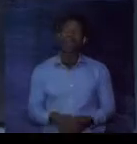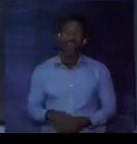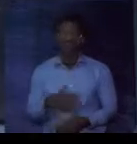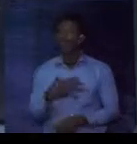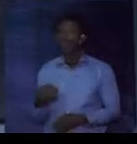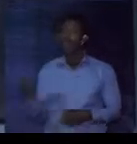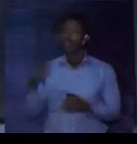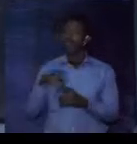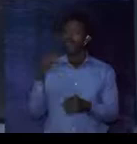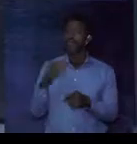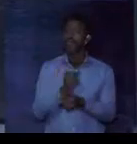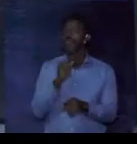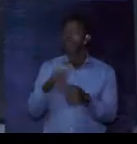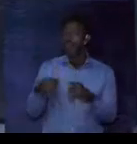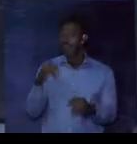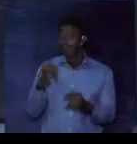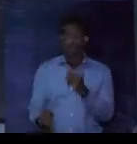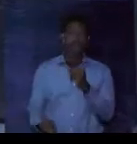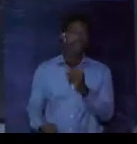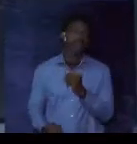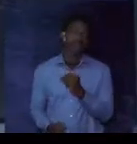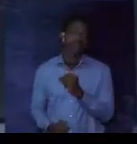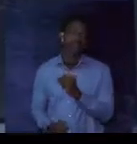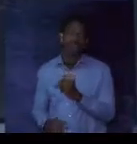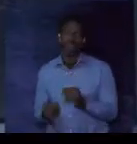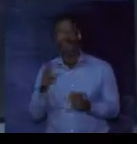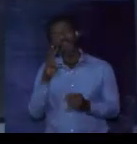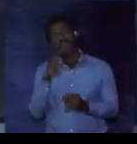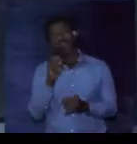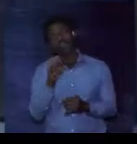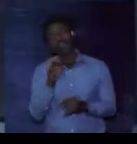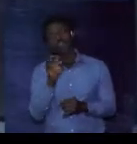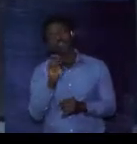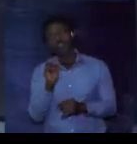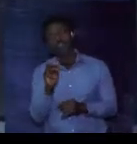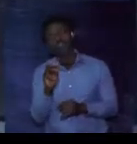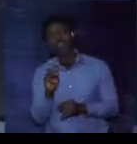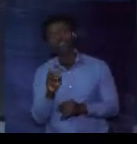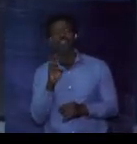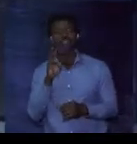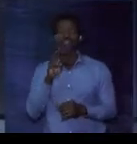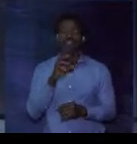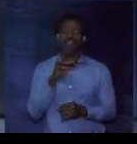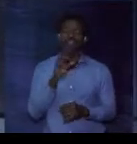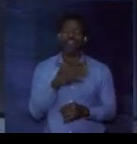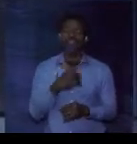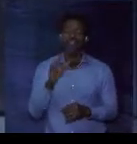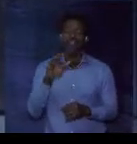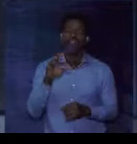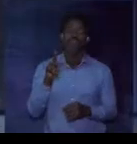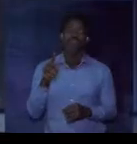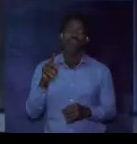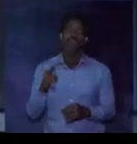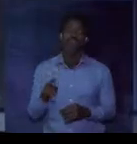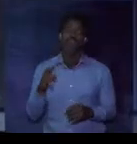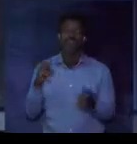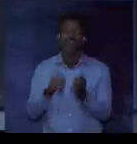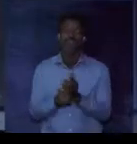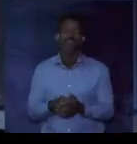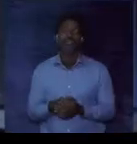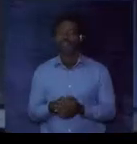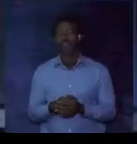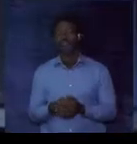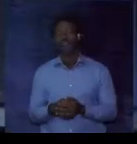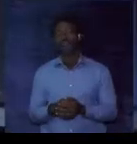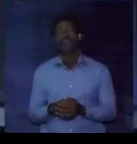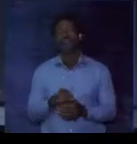652,003. So you don't introduce your and until you get to the last one. So you have 12,652,000. This other and that you see